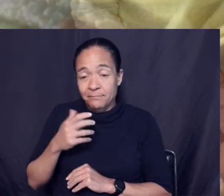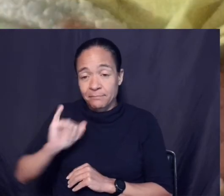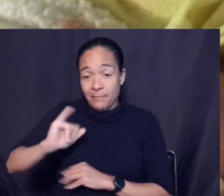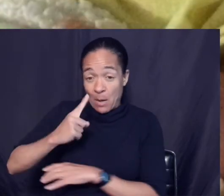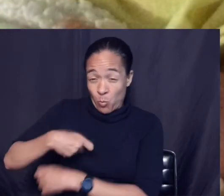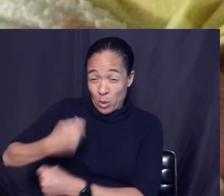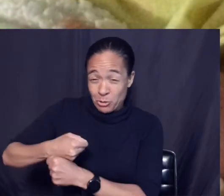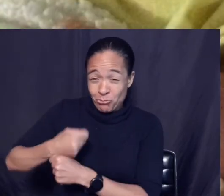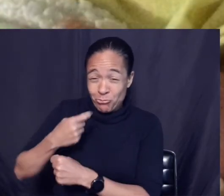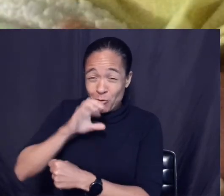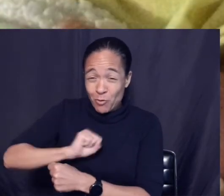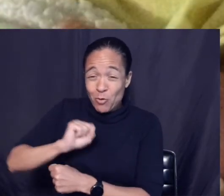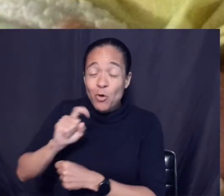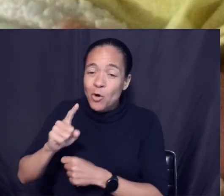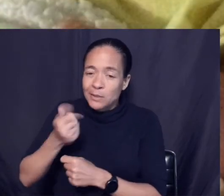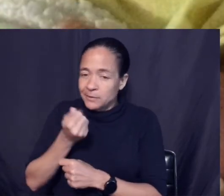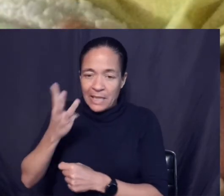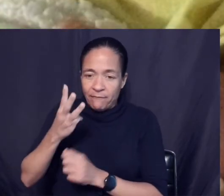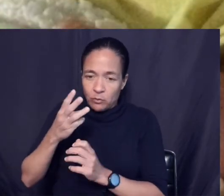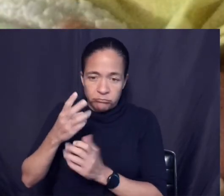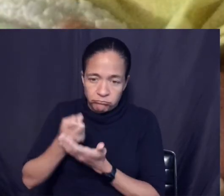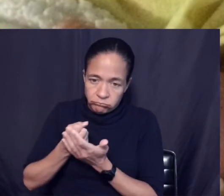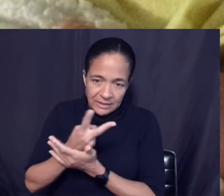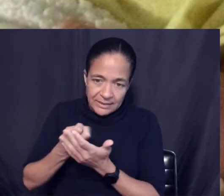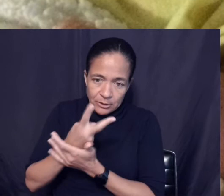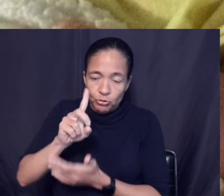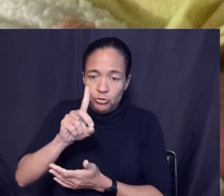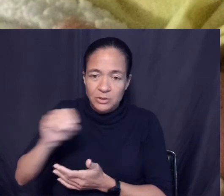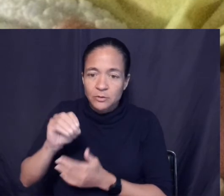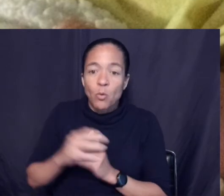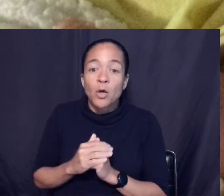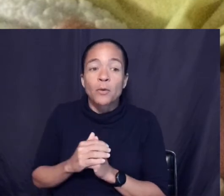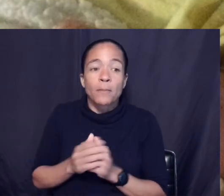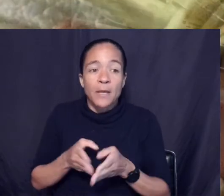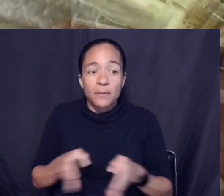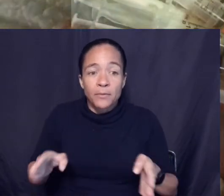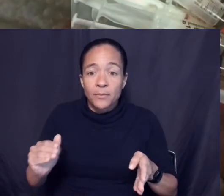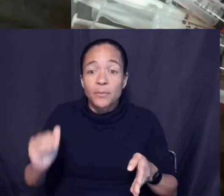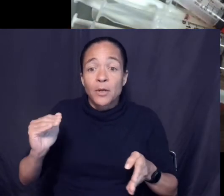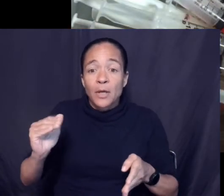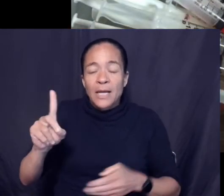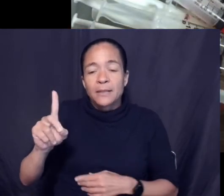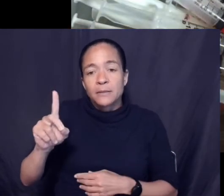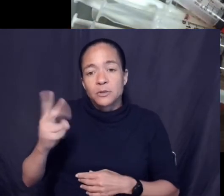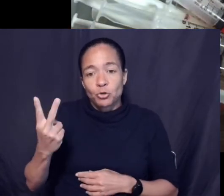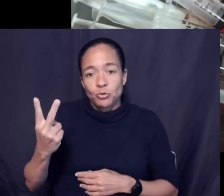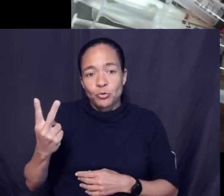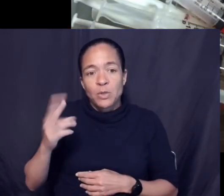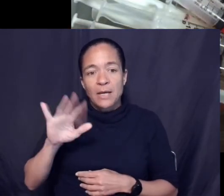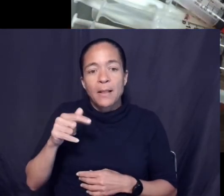several seizure disorders by that point. And then by the time she was 2, we